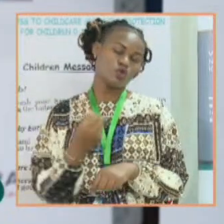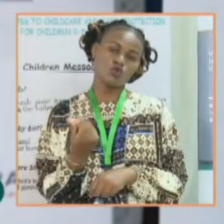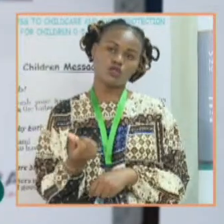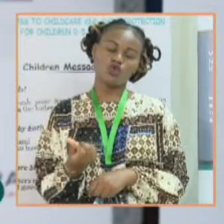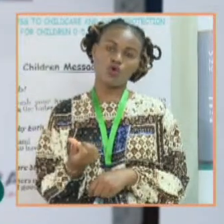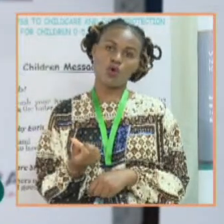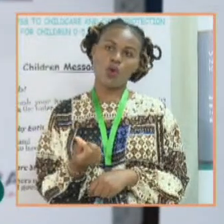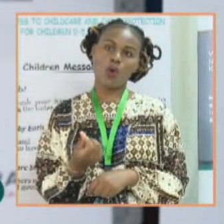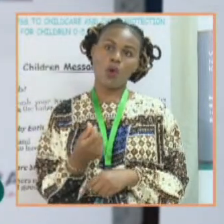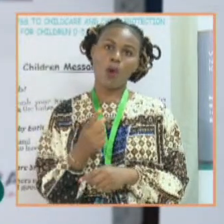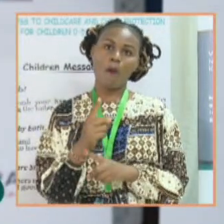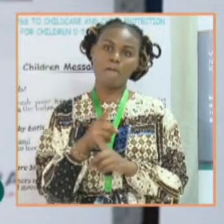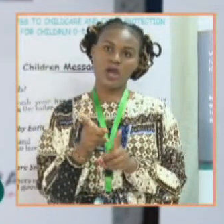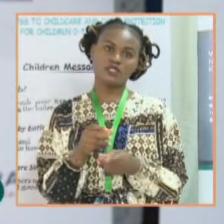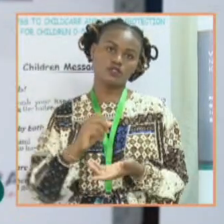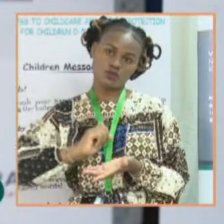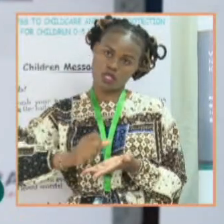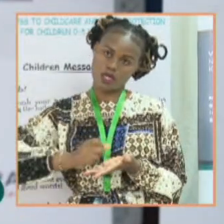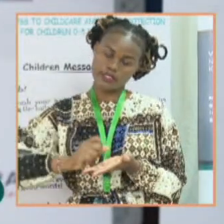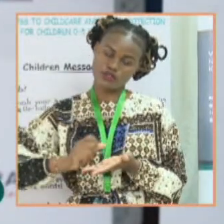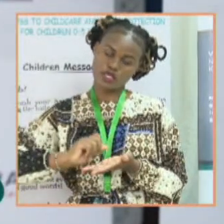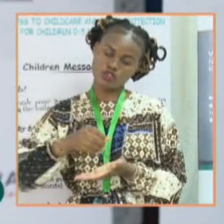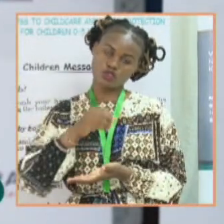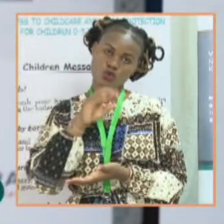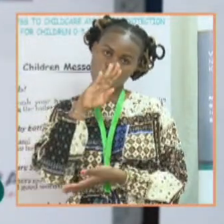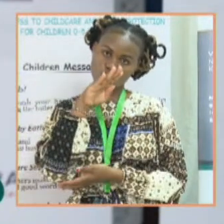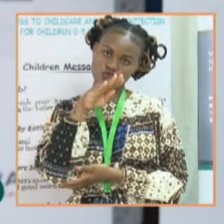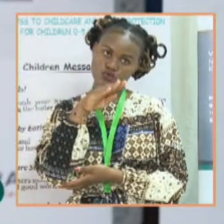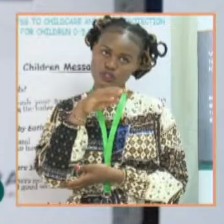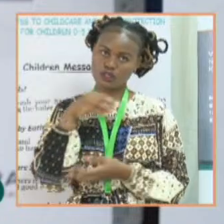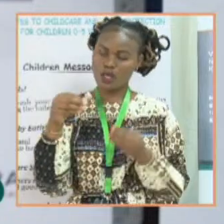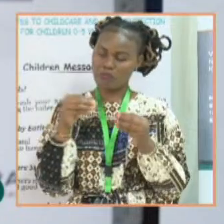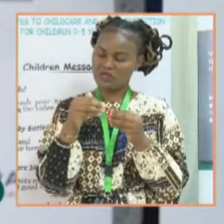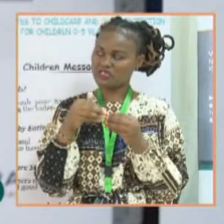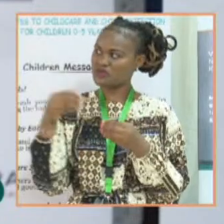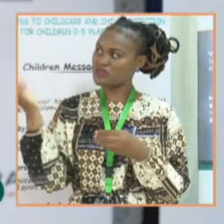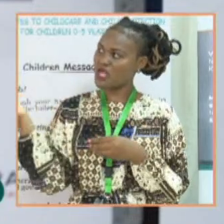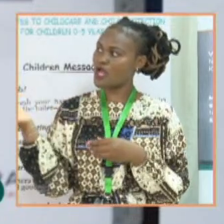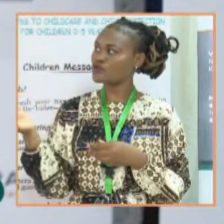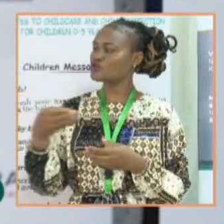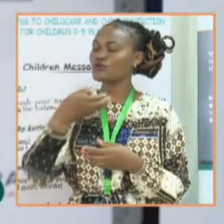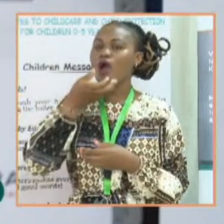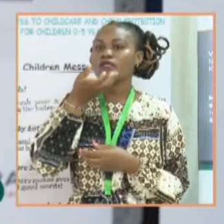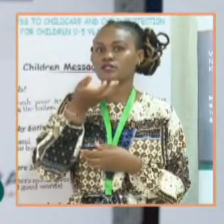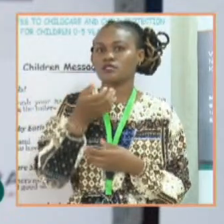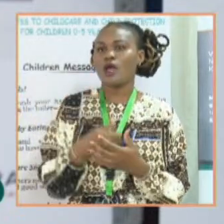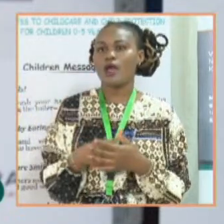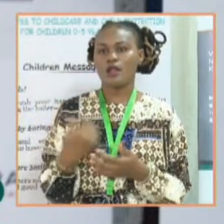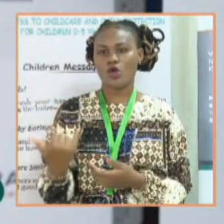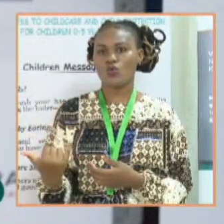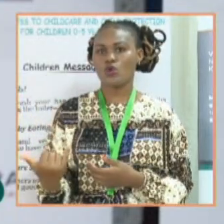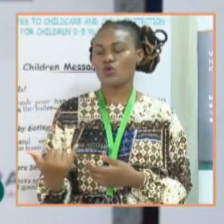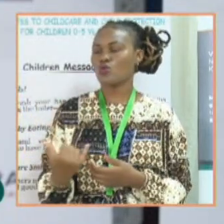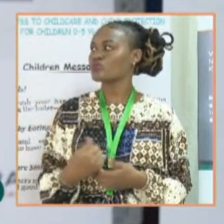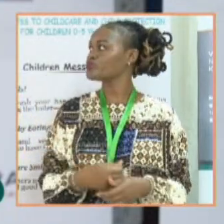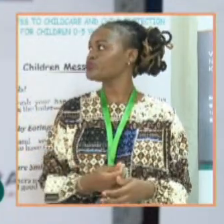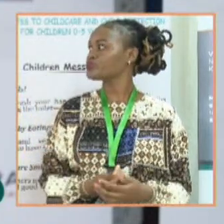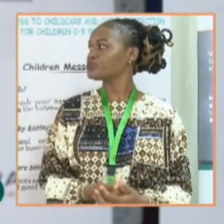think the panelists are here with us. I'll give them now a chance to respond to the questions or some of the